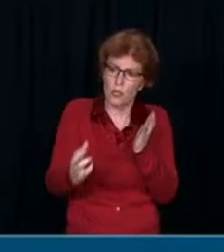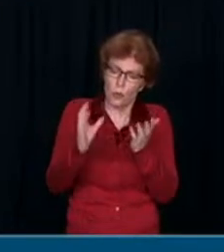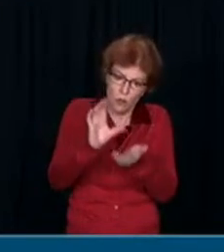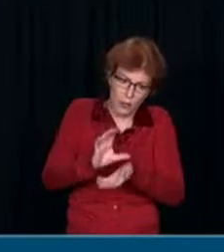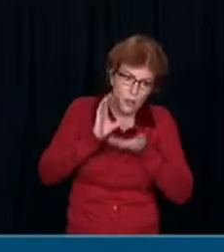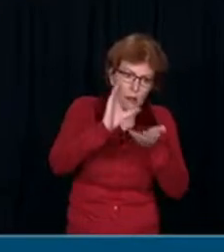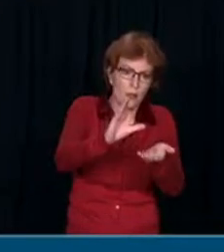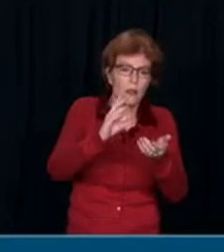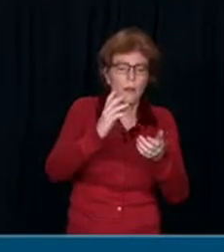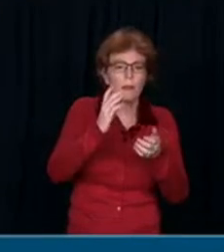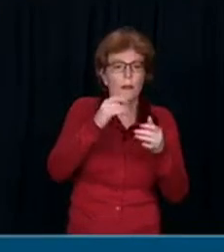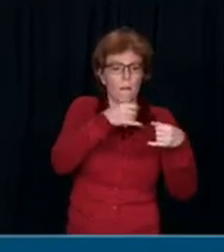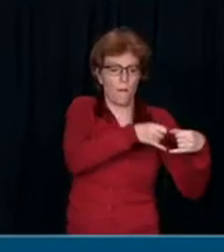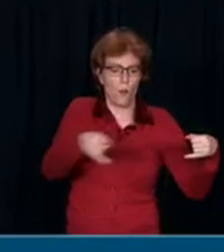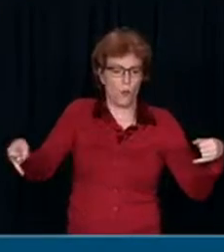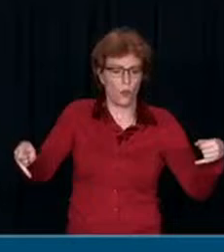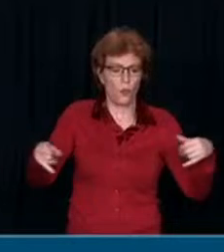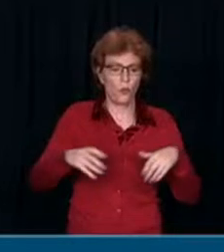border.